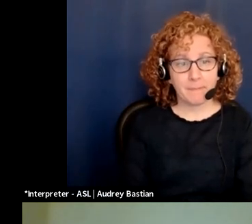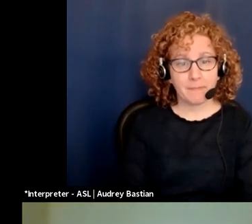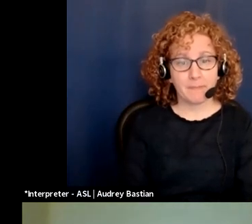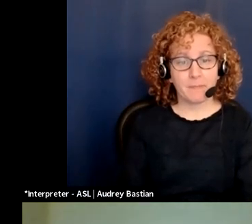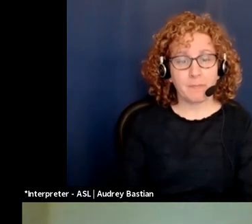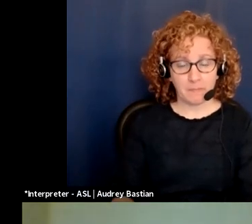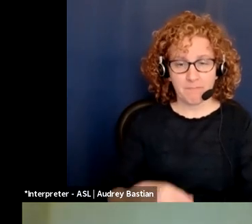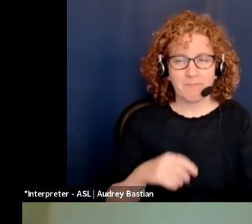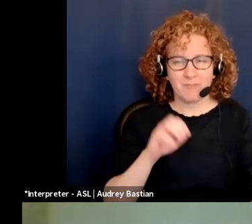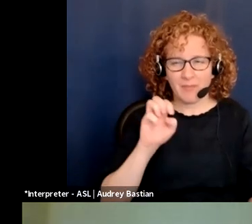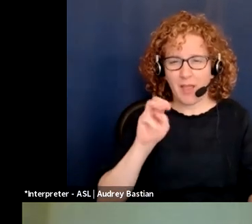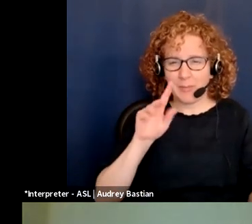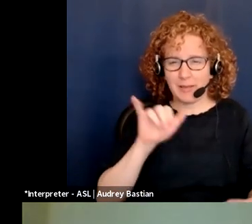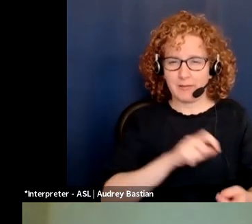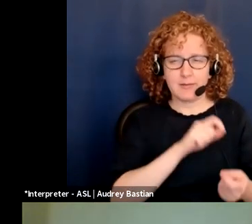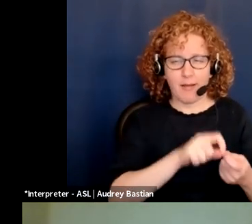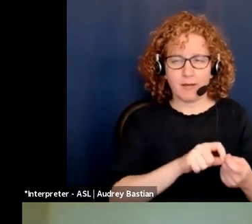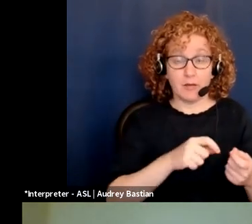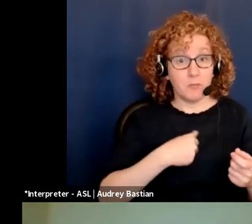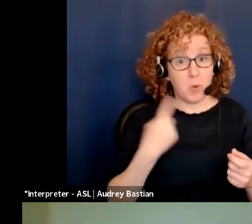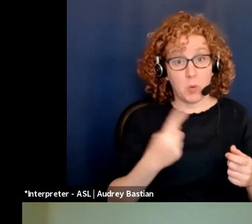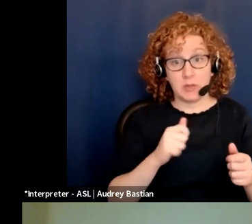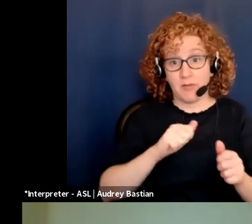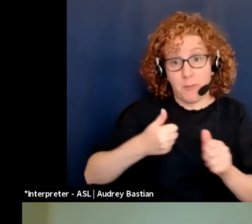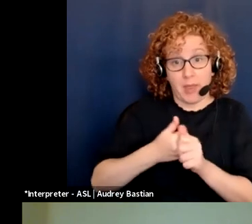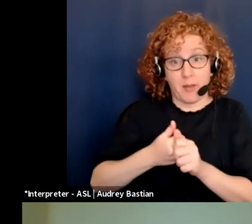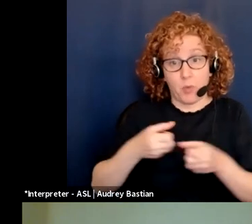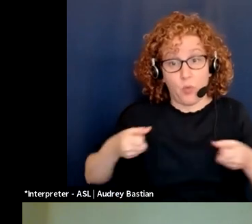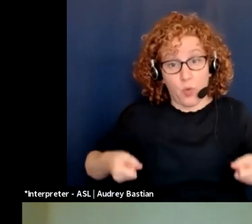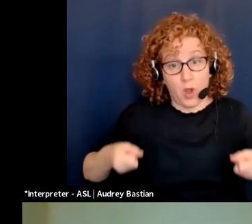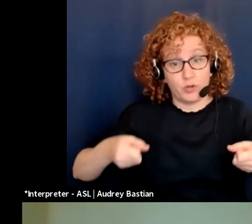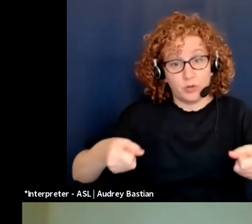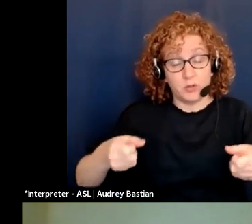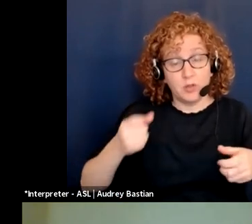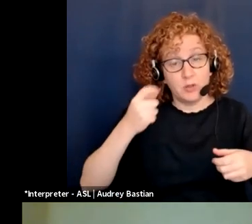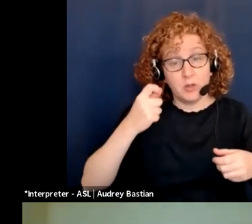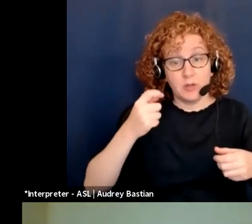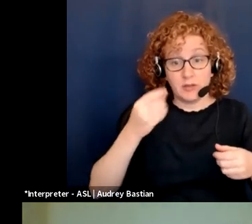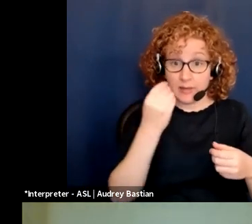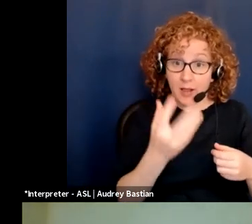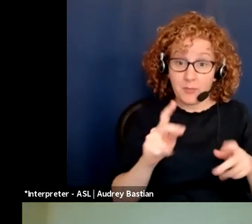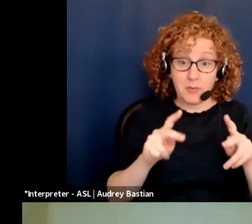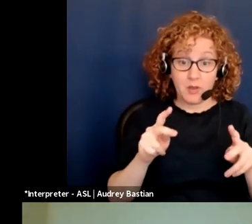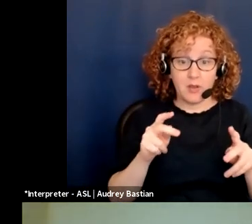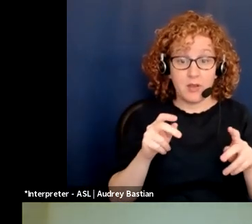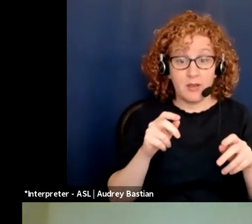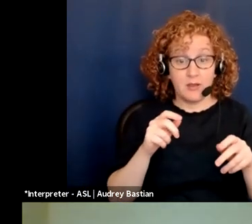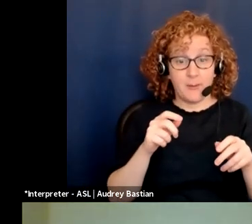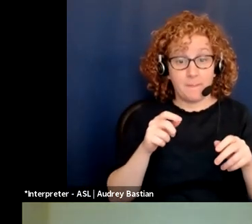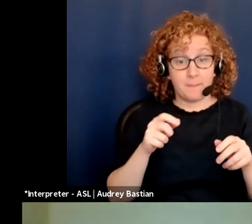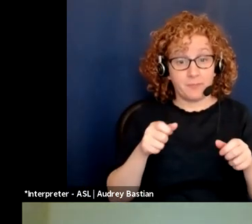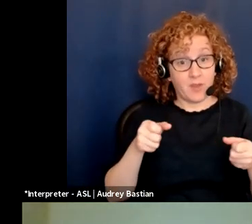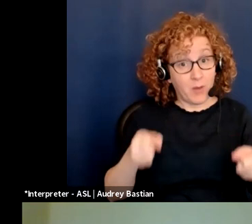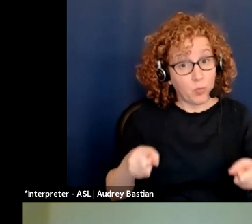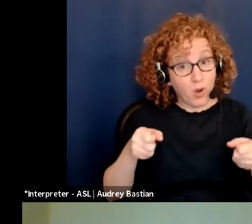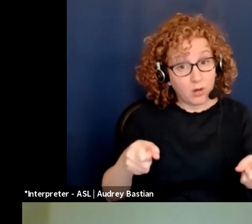Exactly, and I'd always had a backup walker because I try to tell people when my walker breaks, I